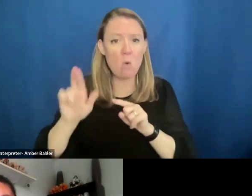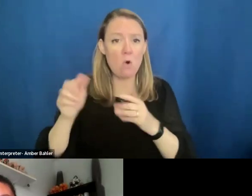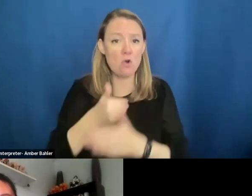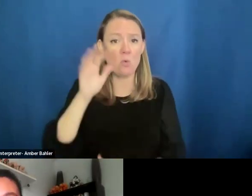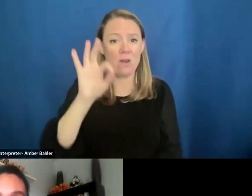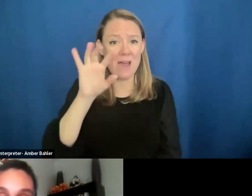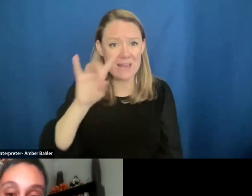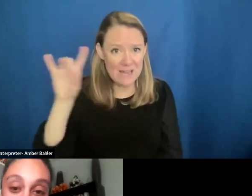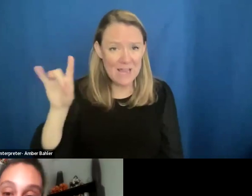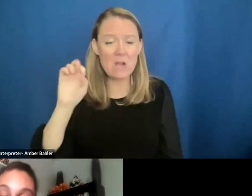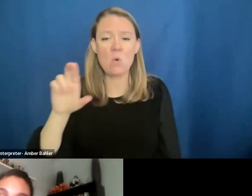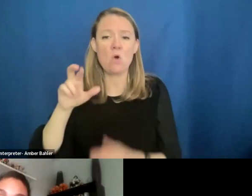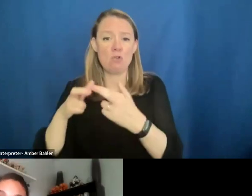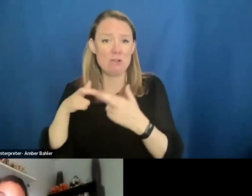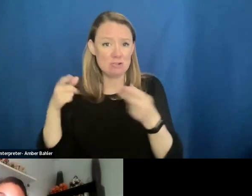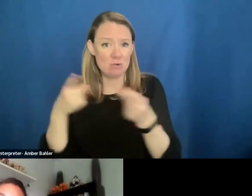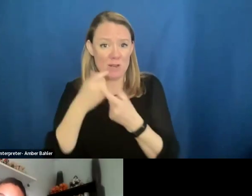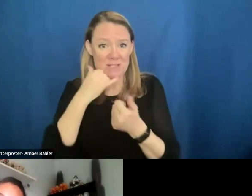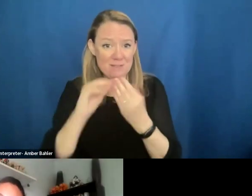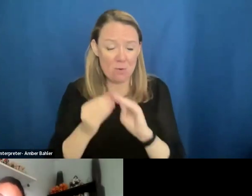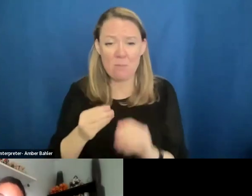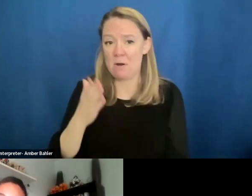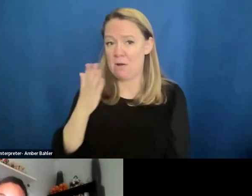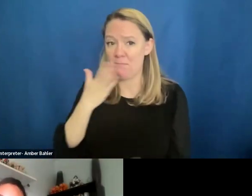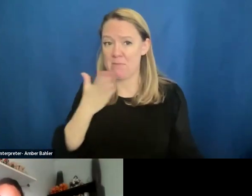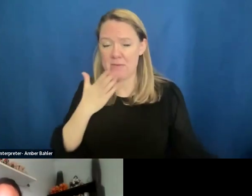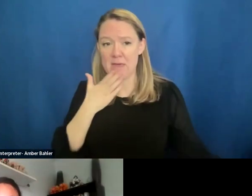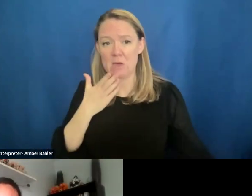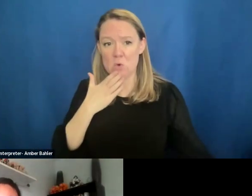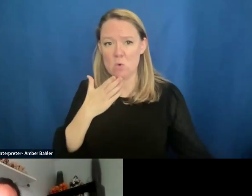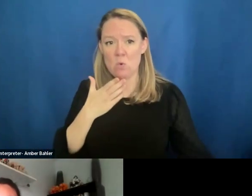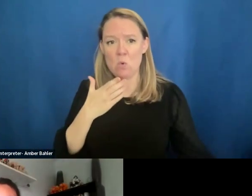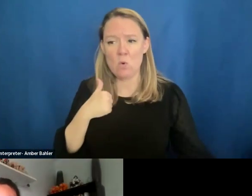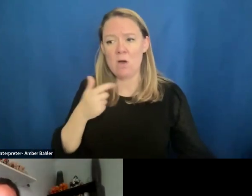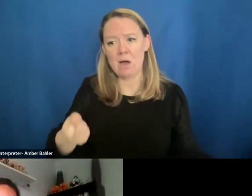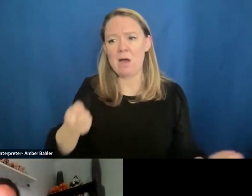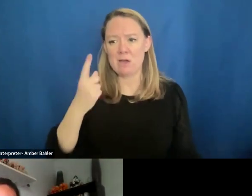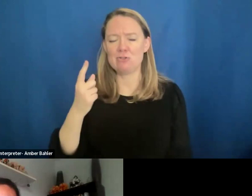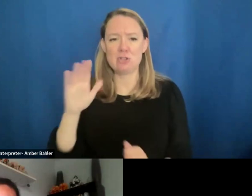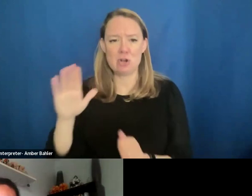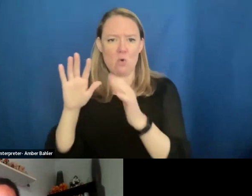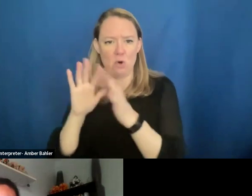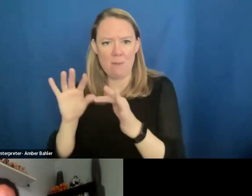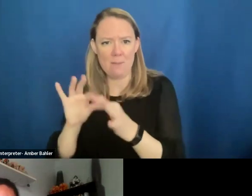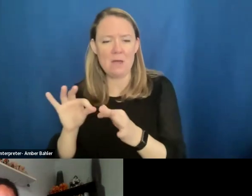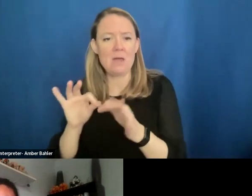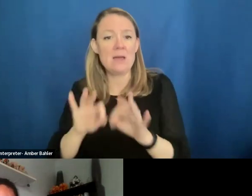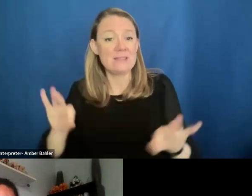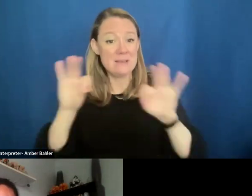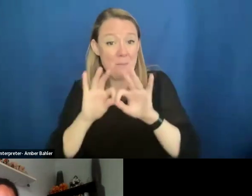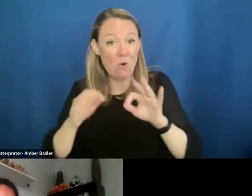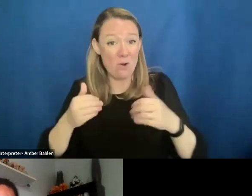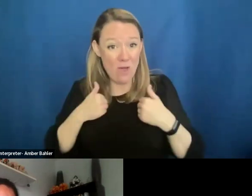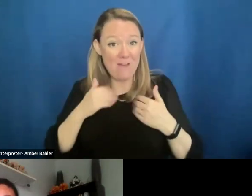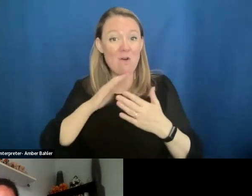Thank you so much, Alicia. Yeah, I'm hearing what you're saying. It's about both having all parts of the system trained and then